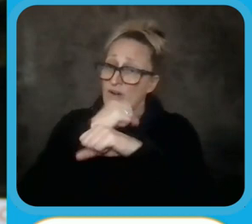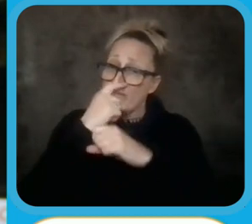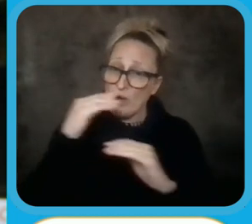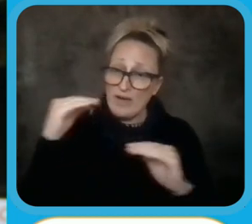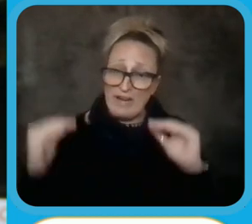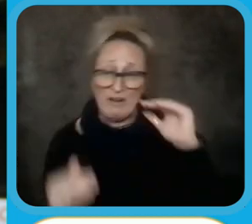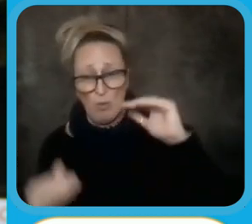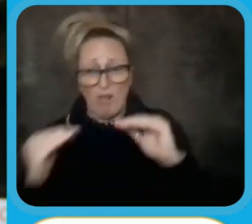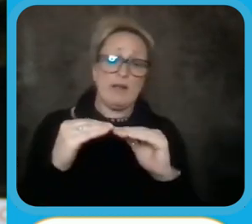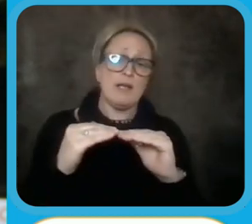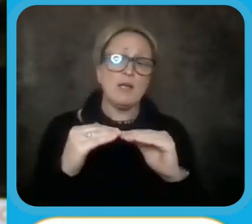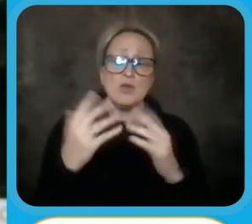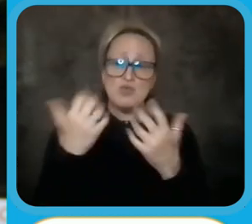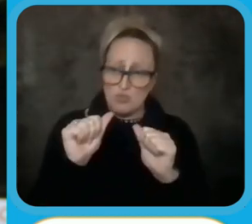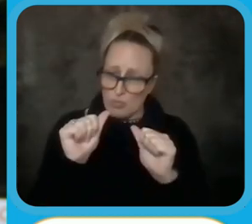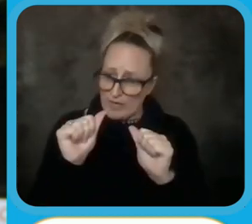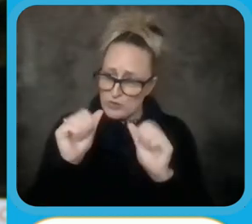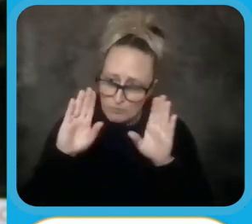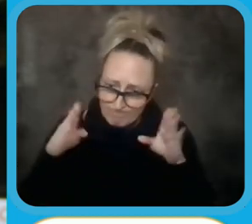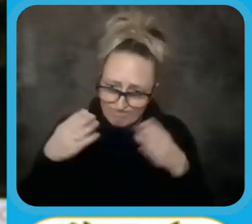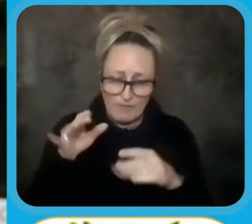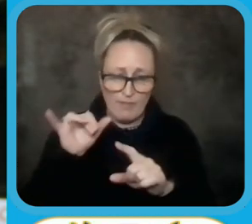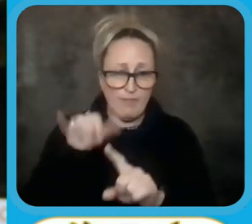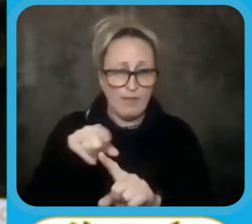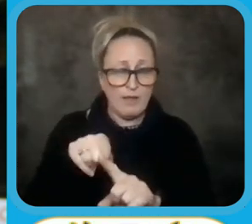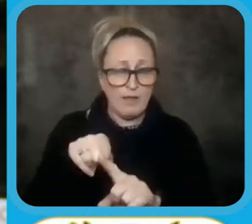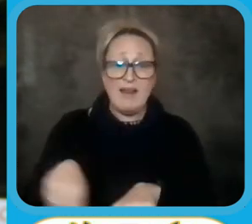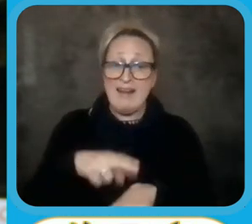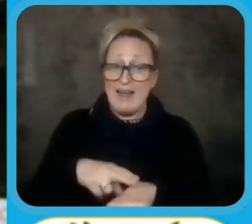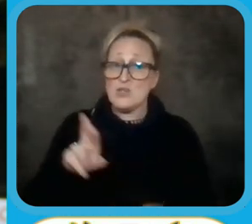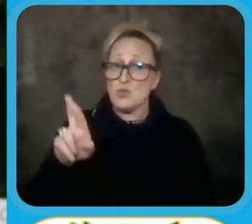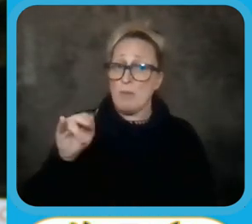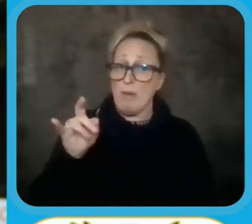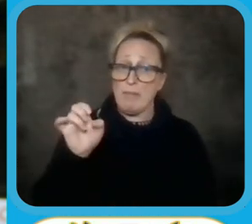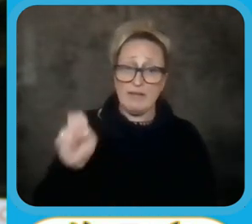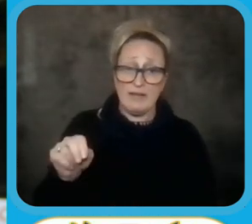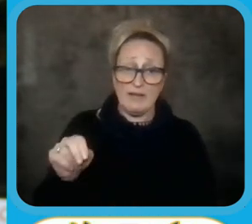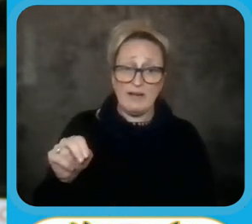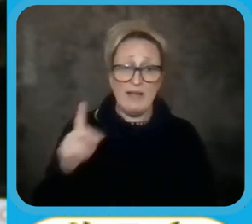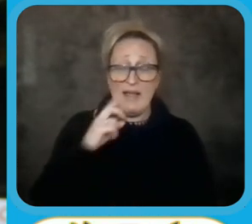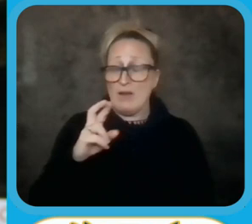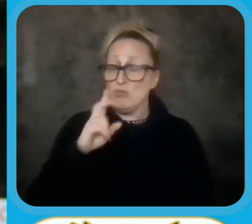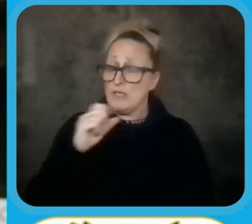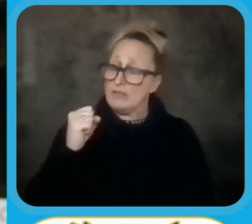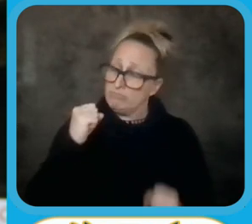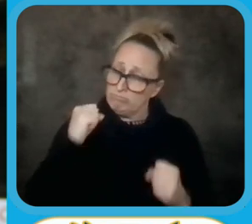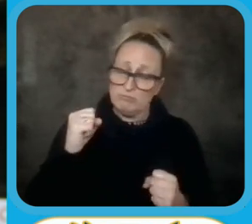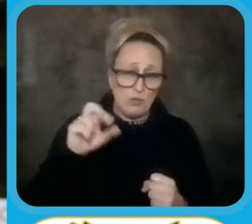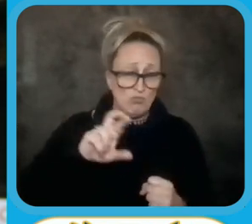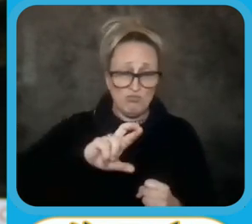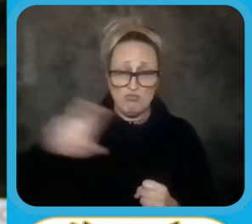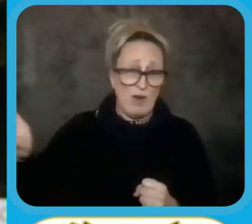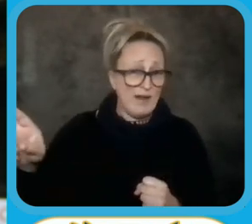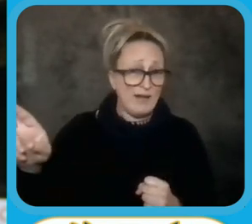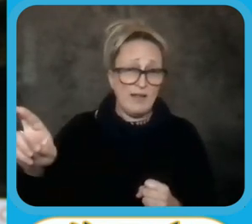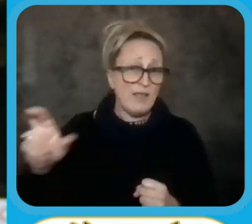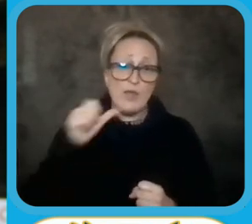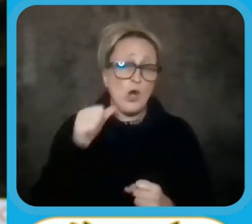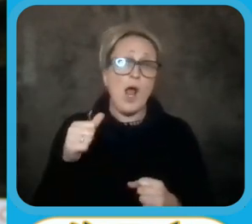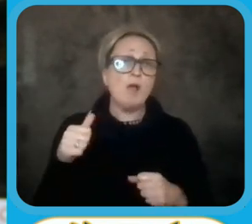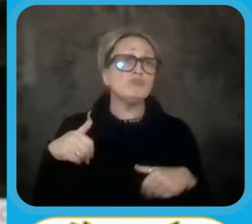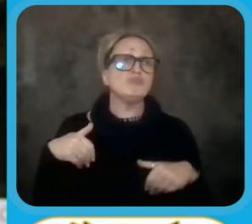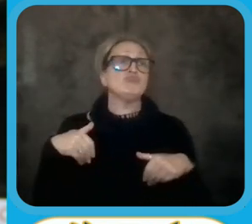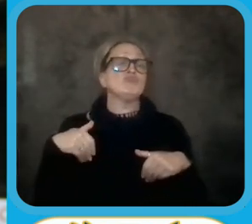into overdrive. But national Republicans and extreme right-wingers, they're not sitting back. They're